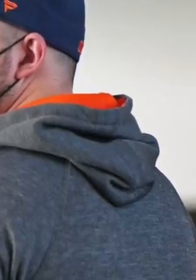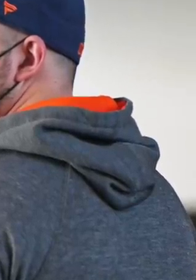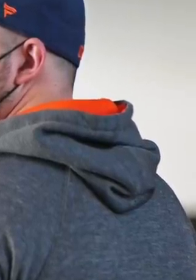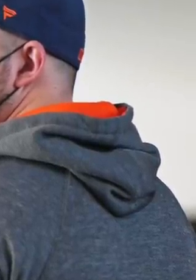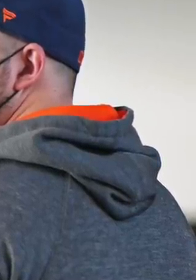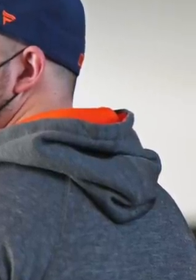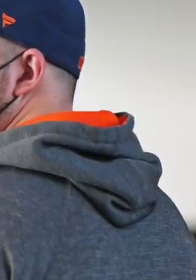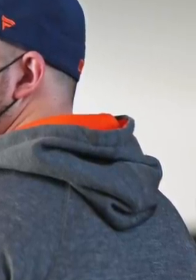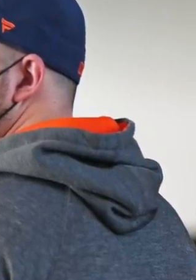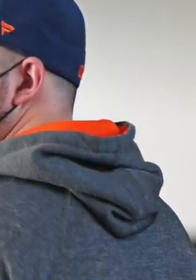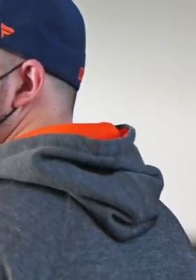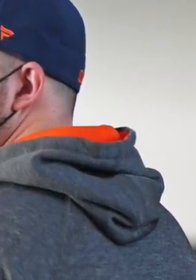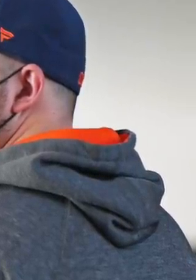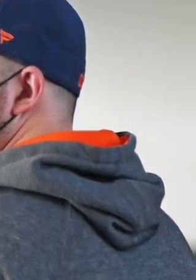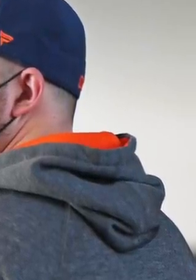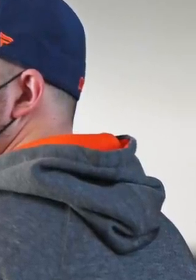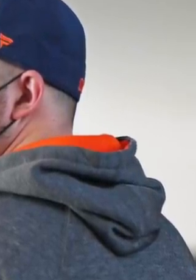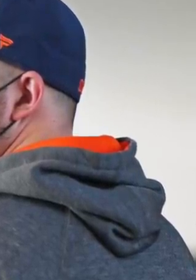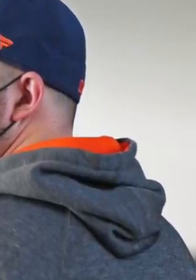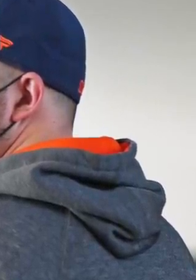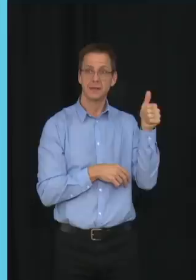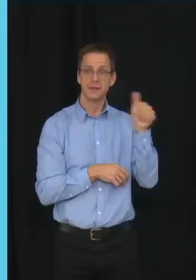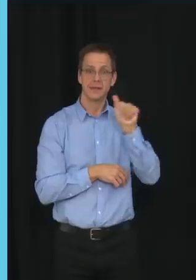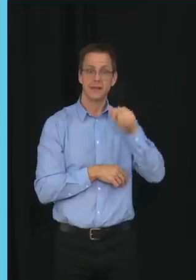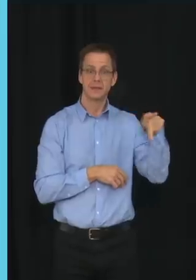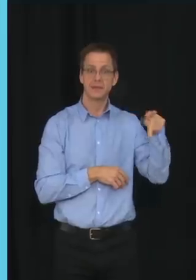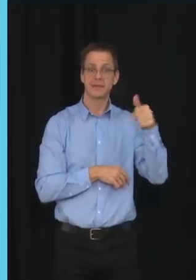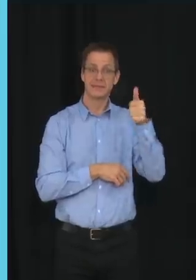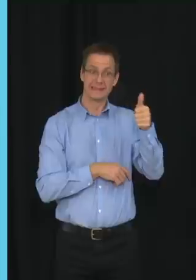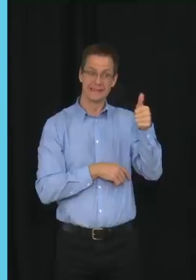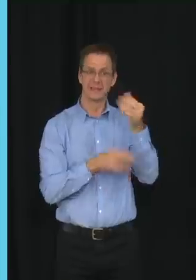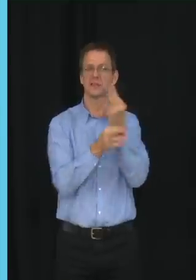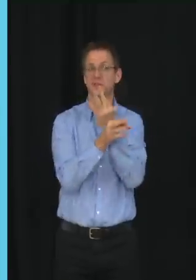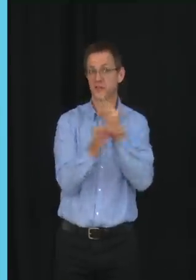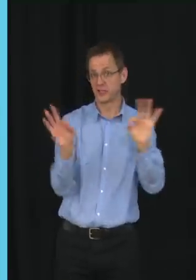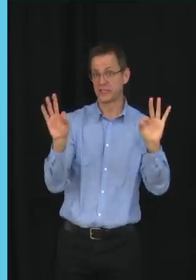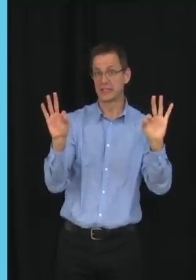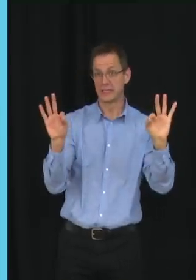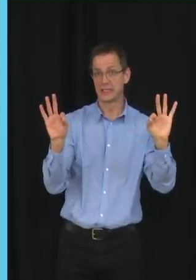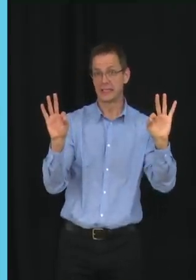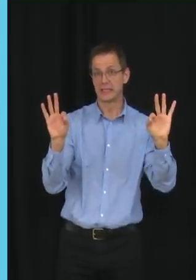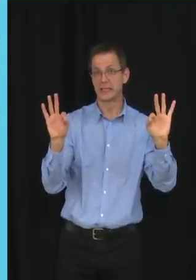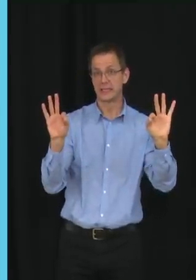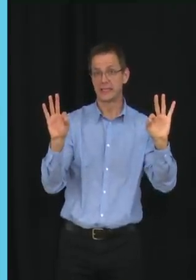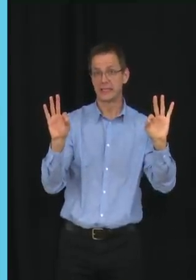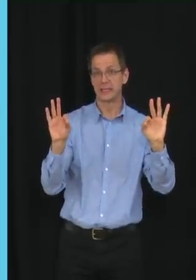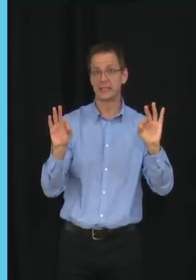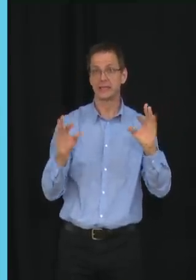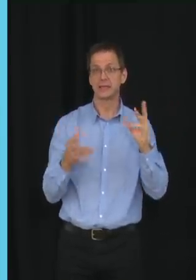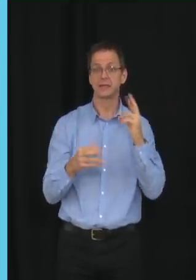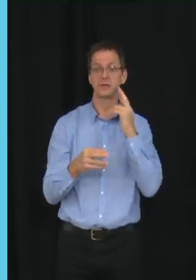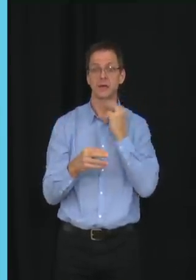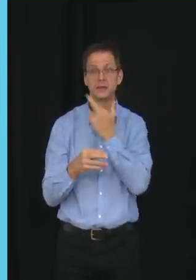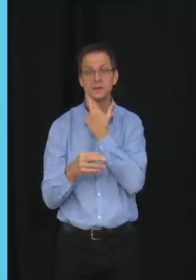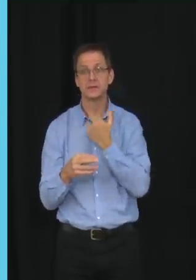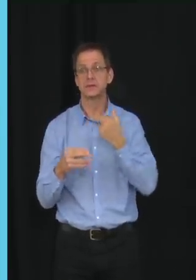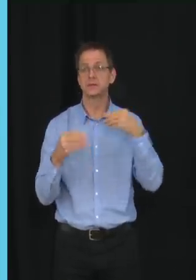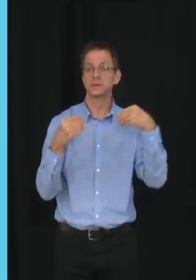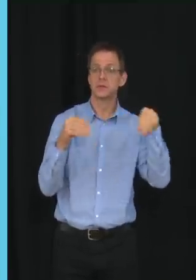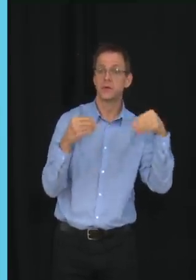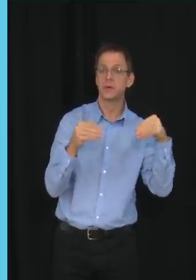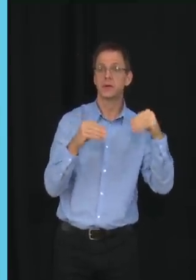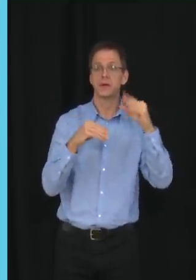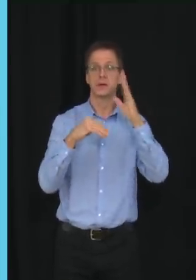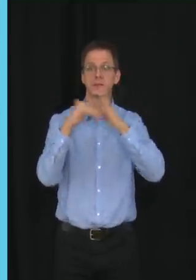quickly and easily check the authenticity of a vaccine record. Albertans can get their enhanced vaccine record with